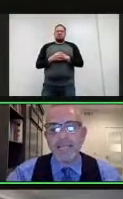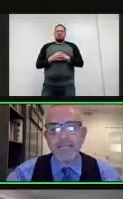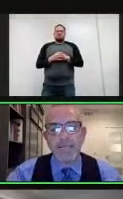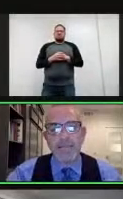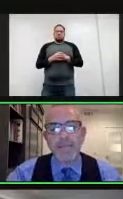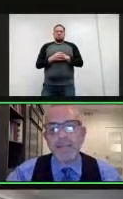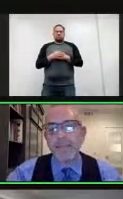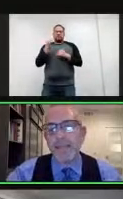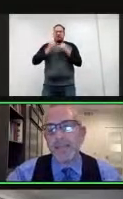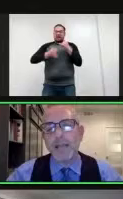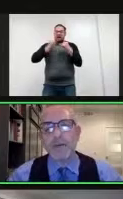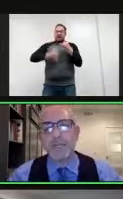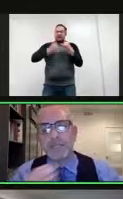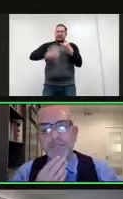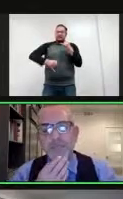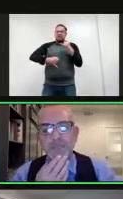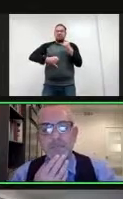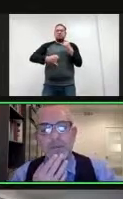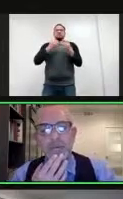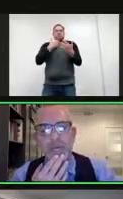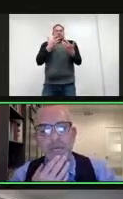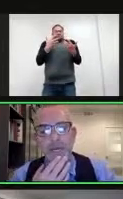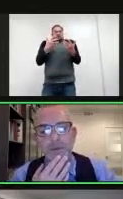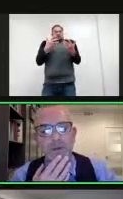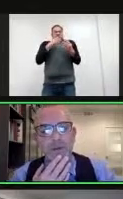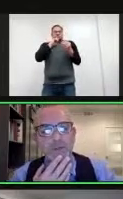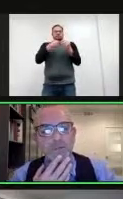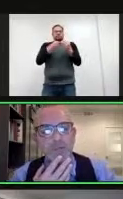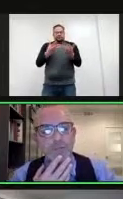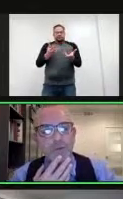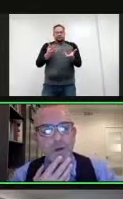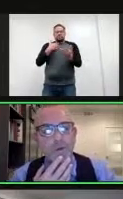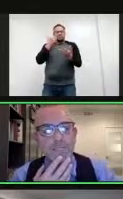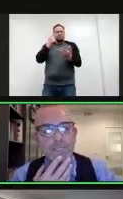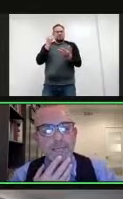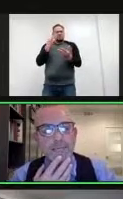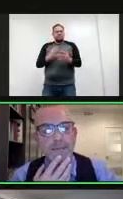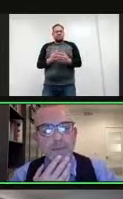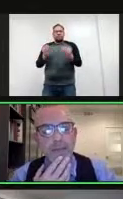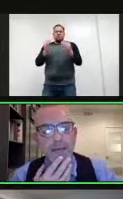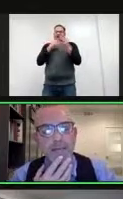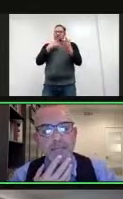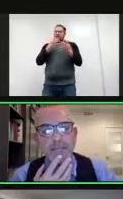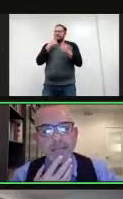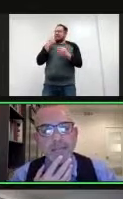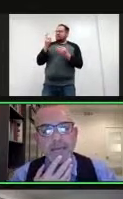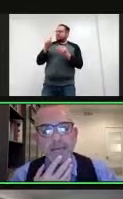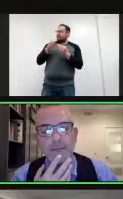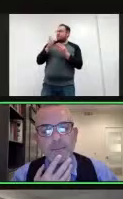That last item I already did speak to, and so I don't know that there's much more I wanna say about that.